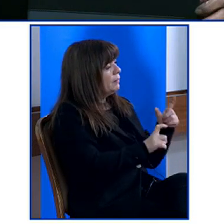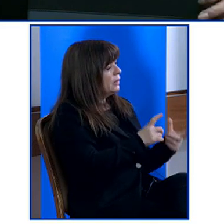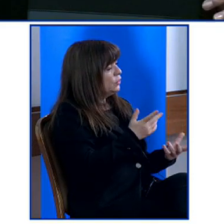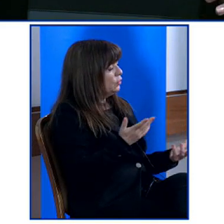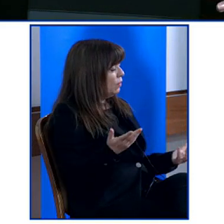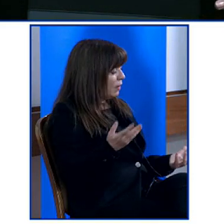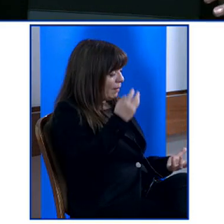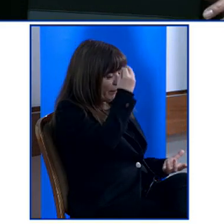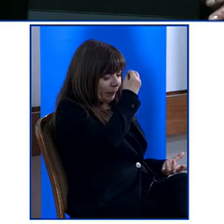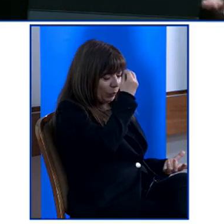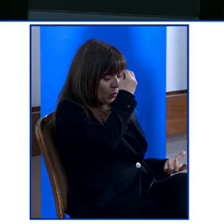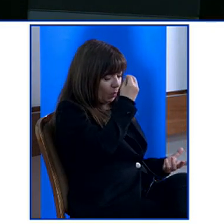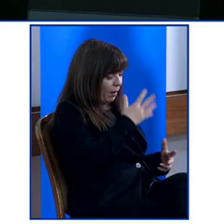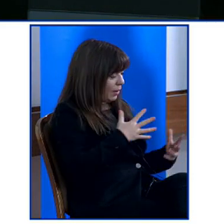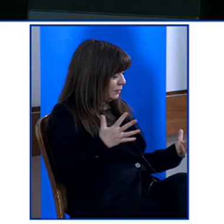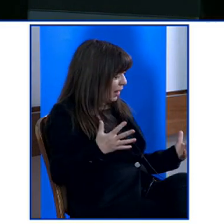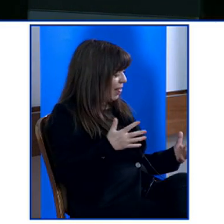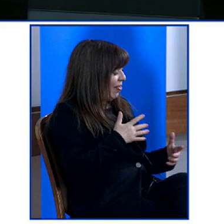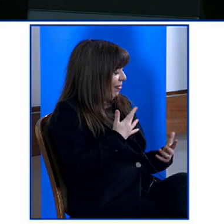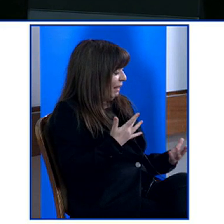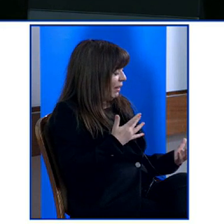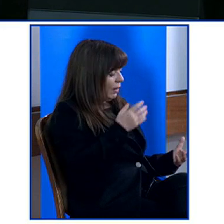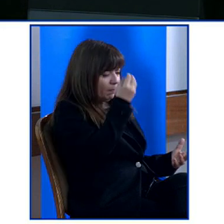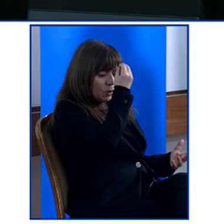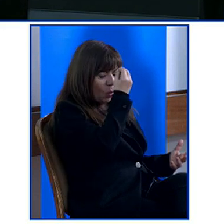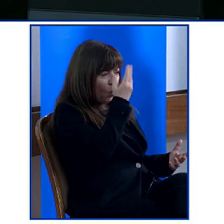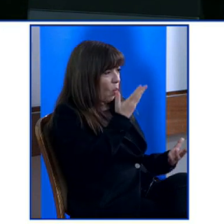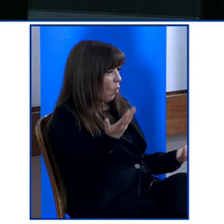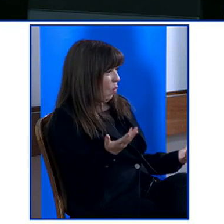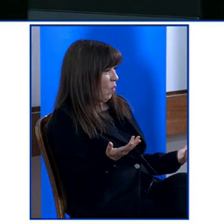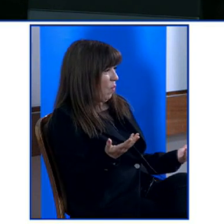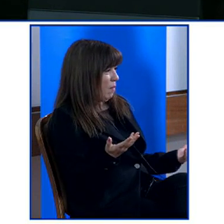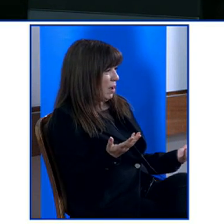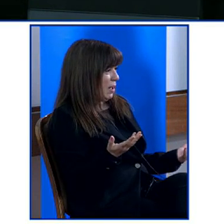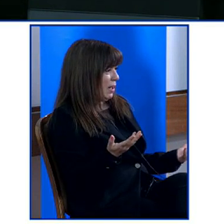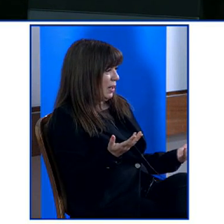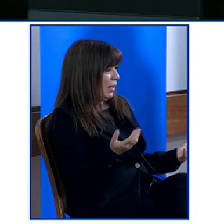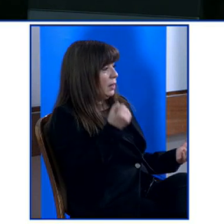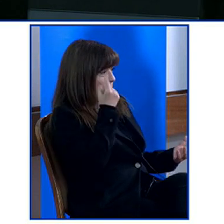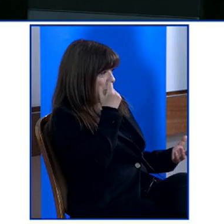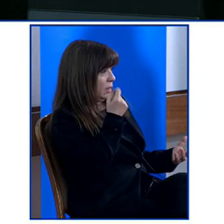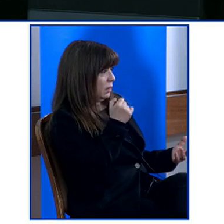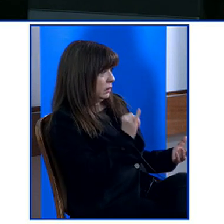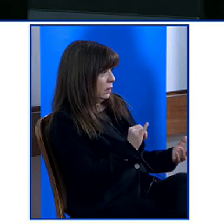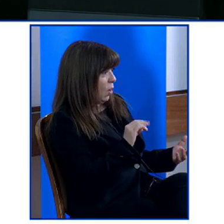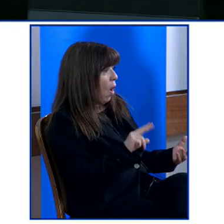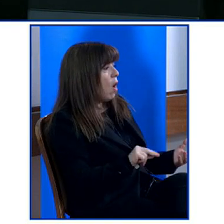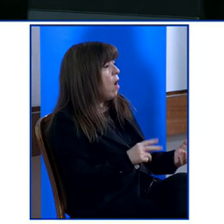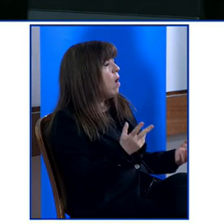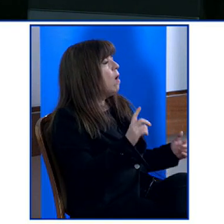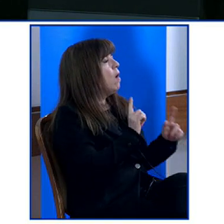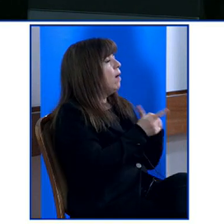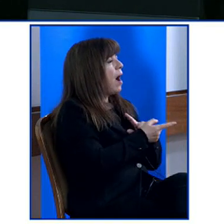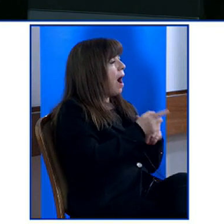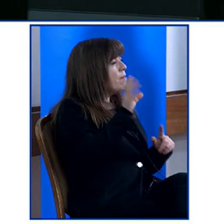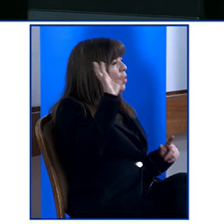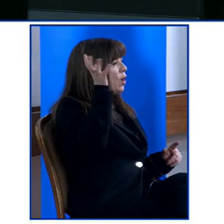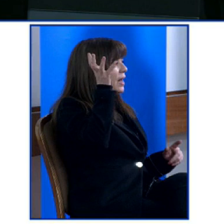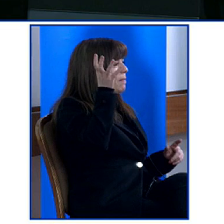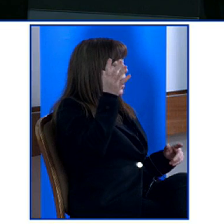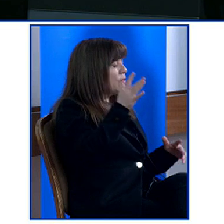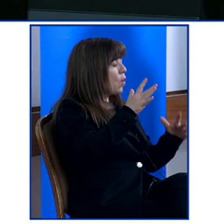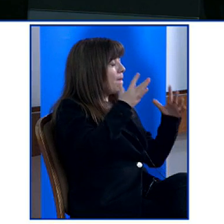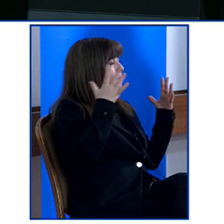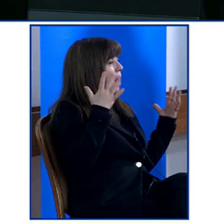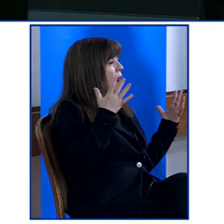worried about, or to what degree people understand that climate change can impact their health. Whether